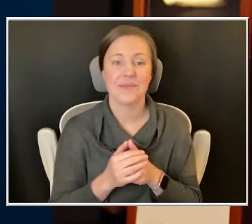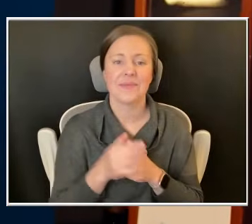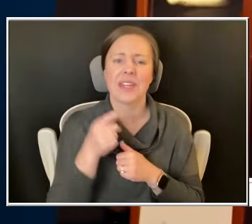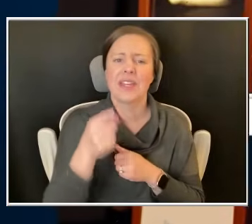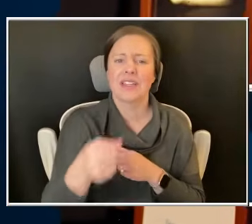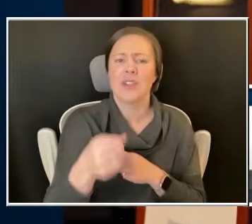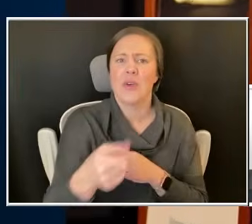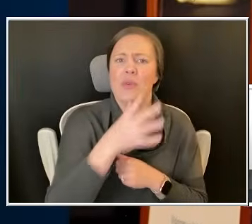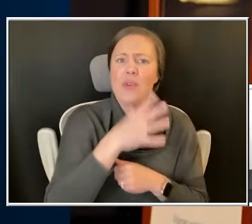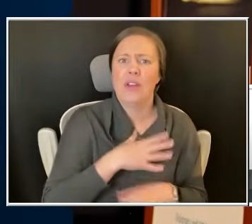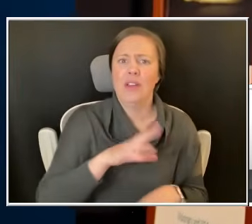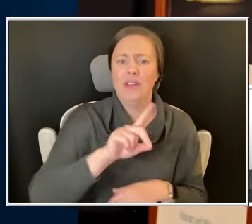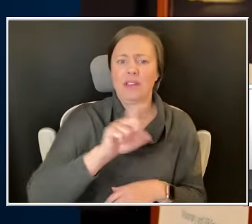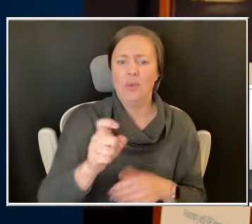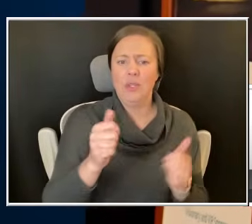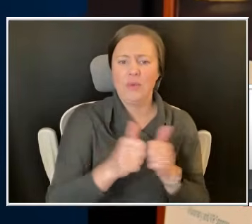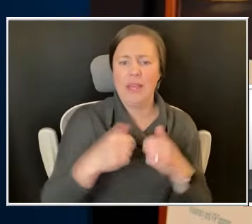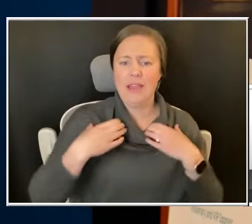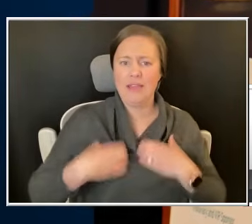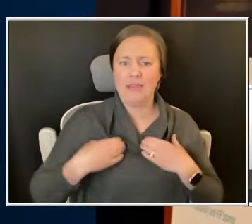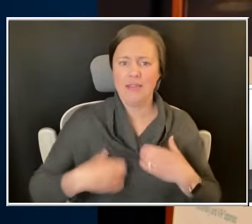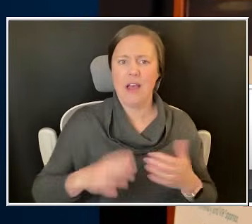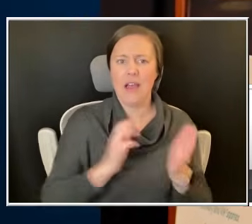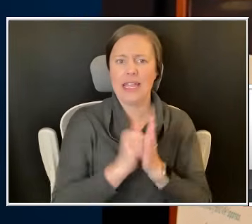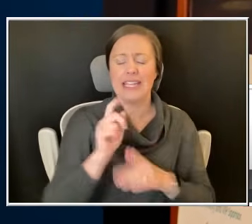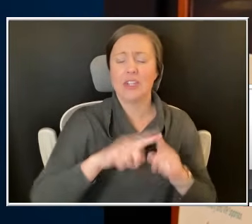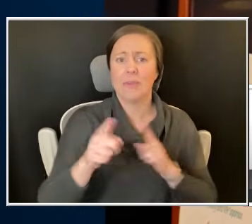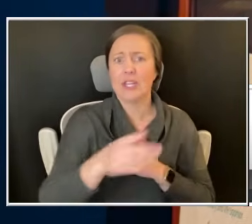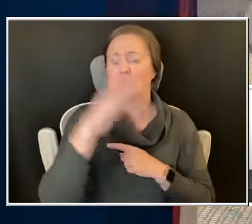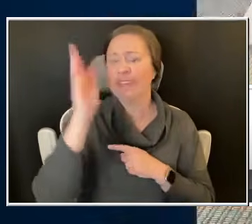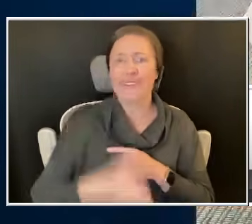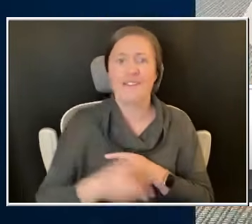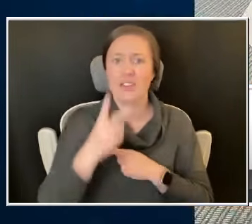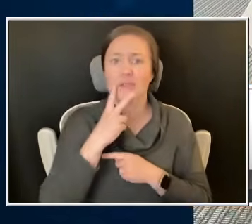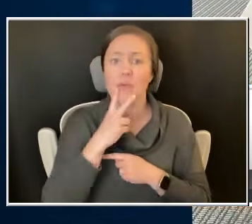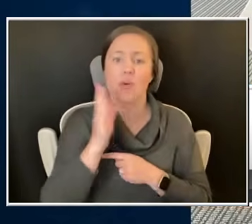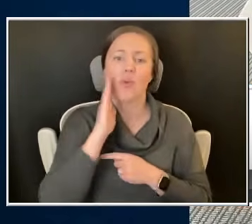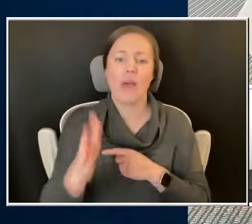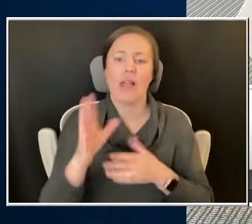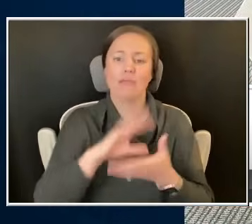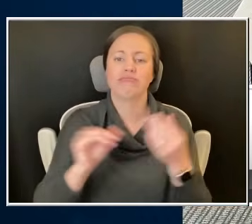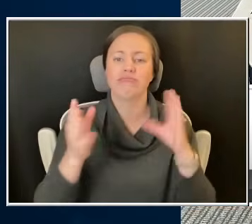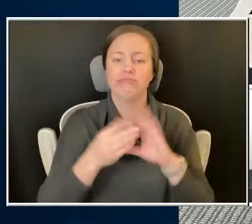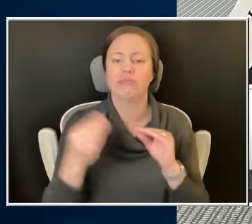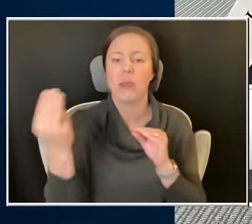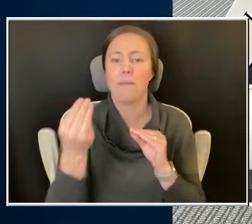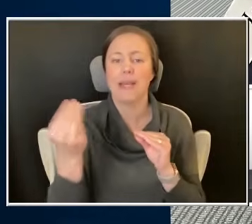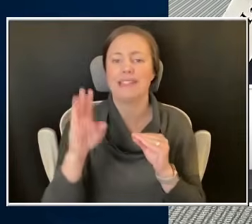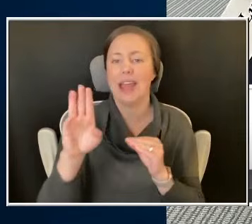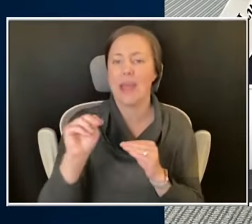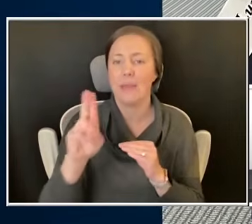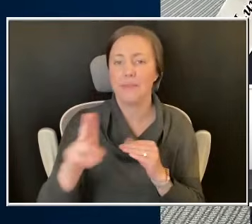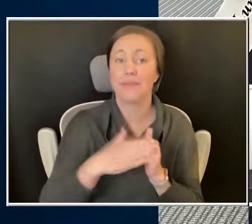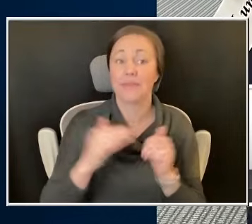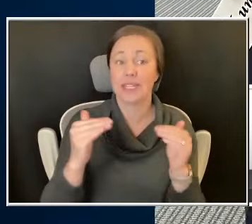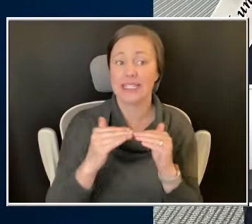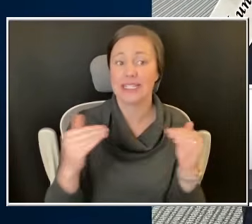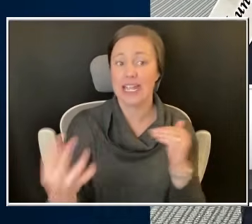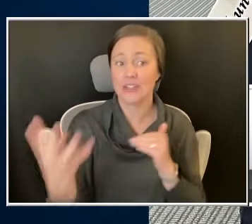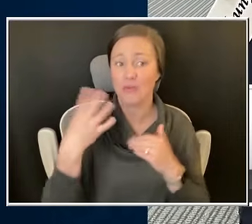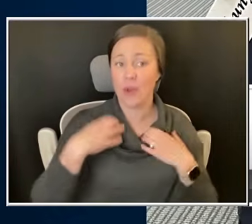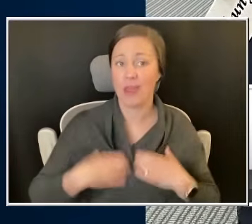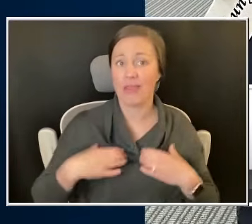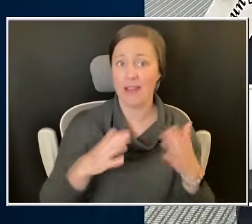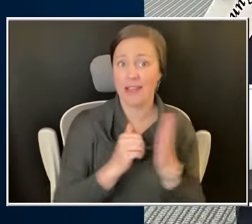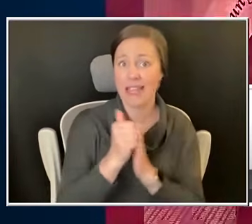with lung cancer, but never smoked a day in her life. Coming up Monday on the Morning Medical Update, we look at stage 4 lung cancer and what